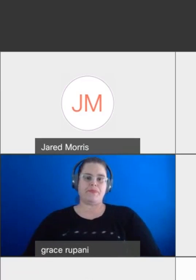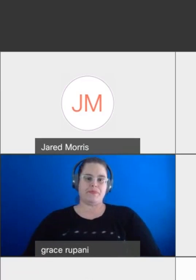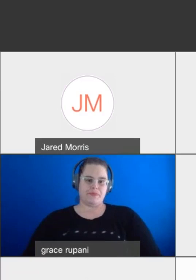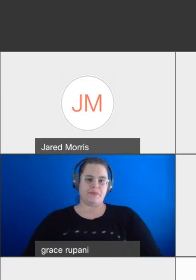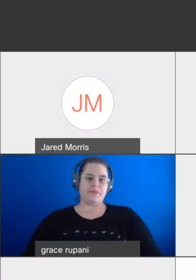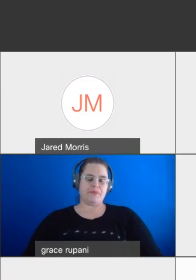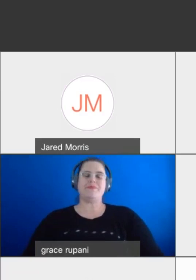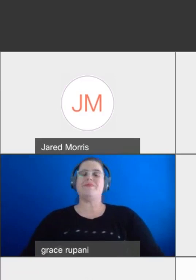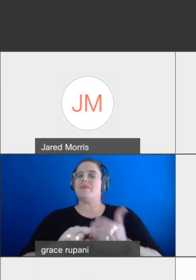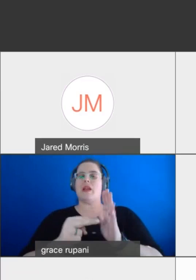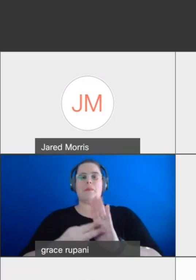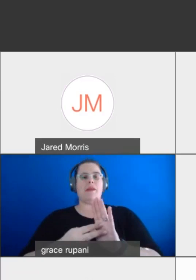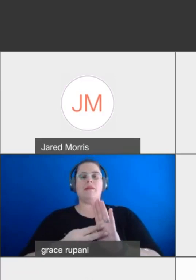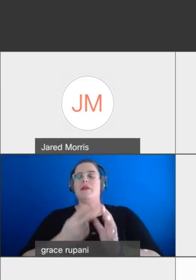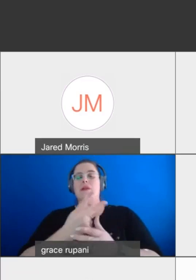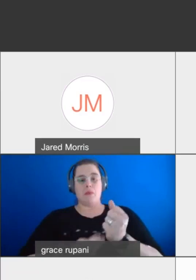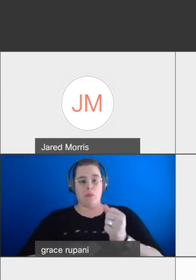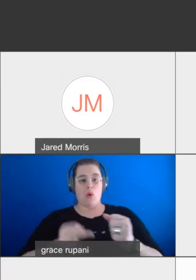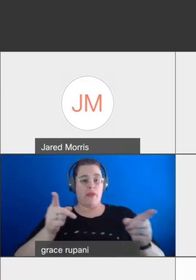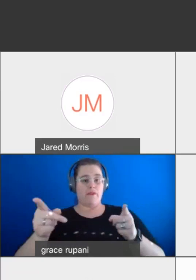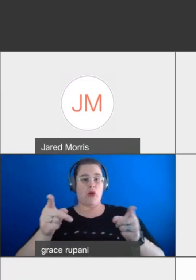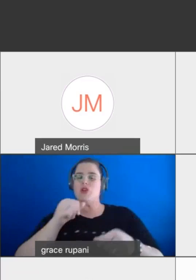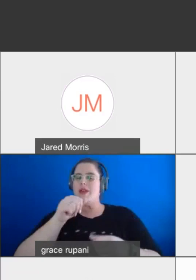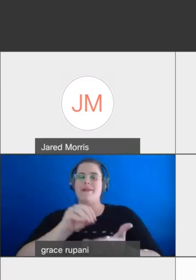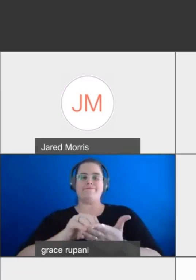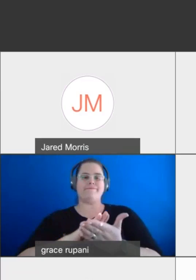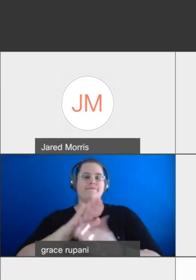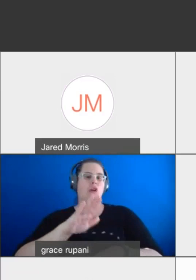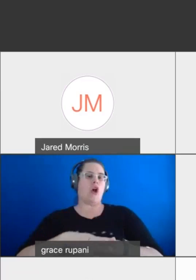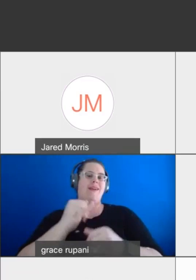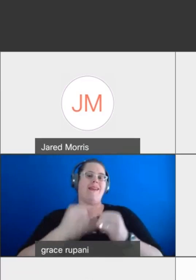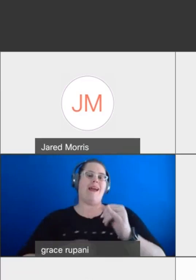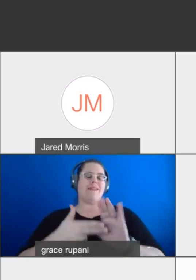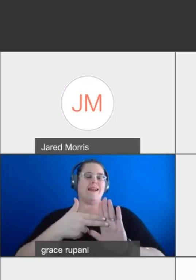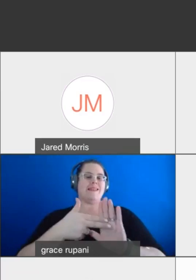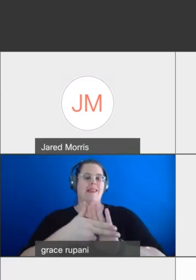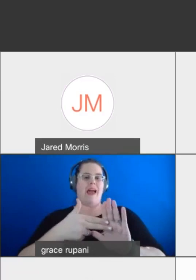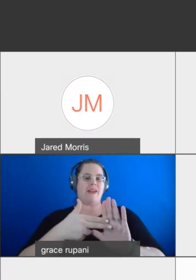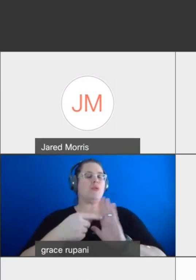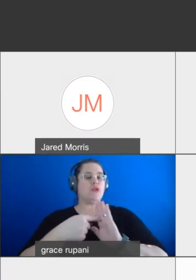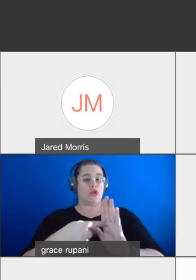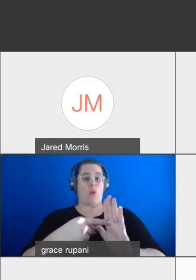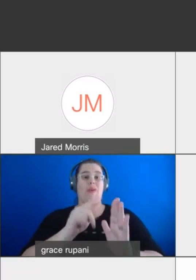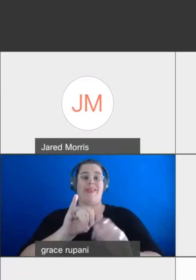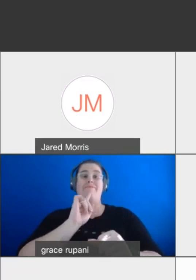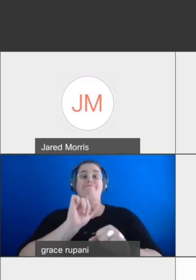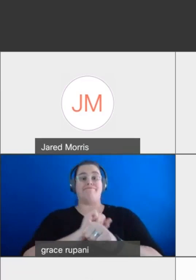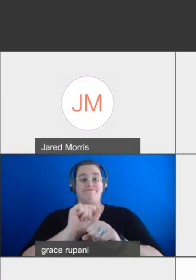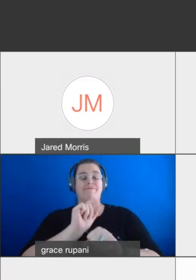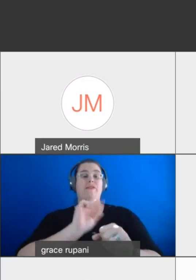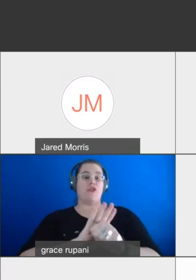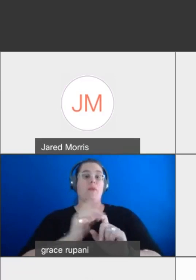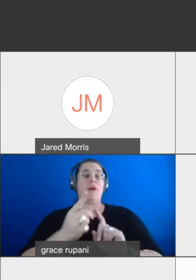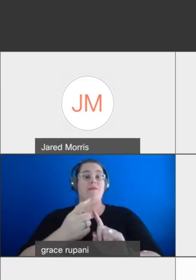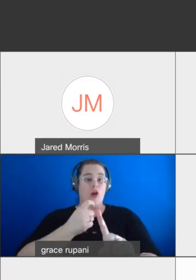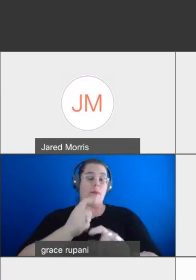So neither of those are listed on the last slide that indicates the confirmed COVID deaths.